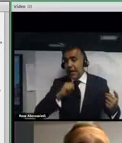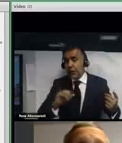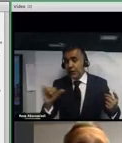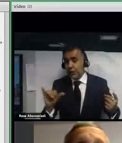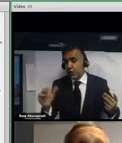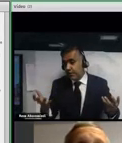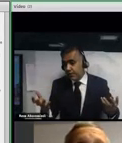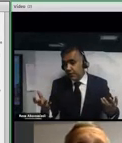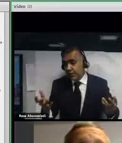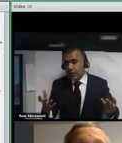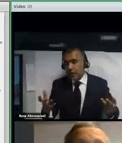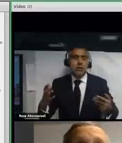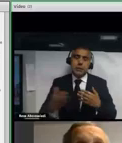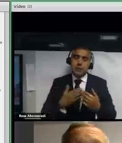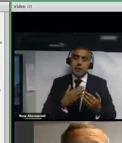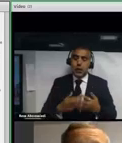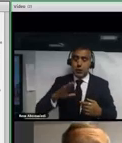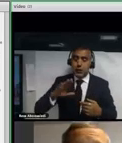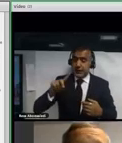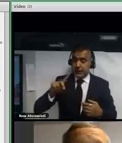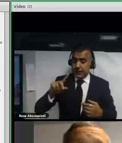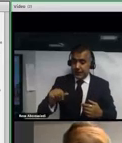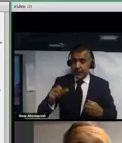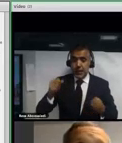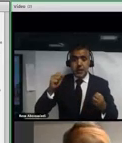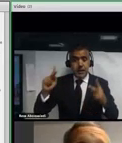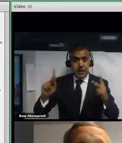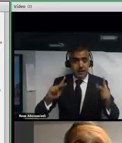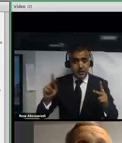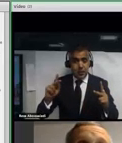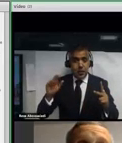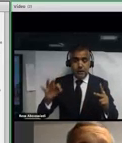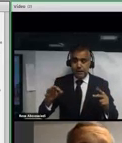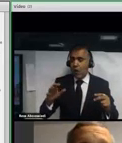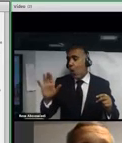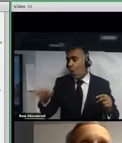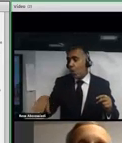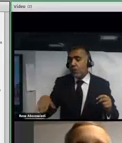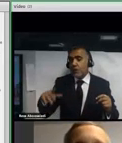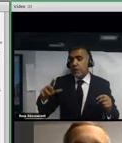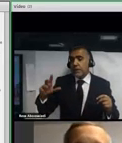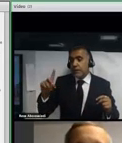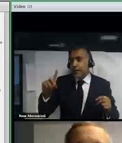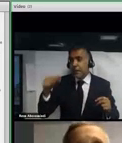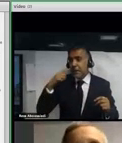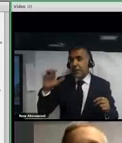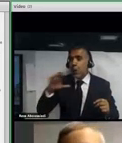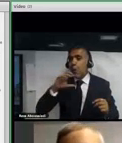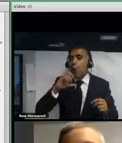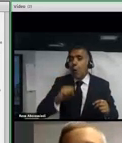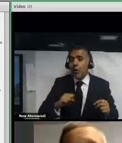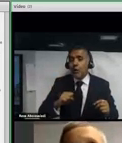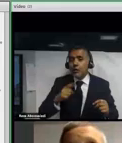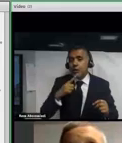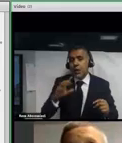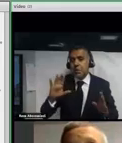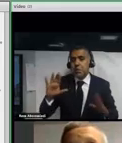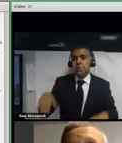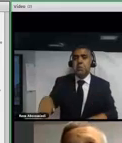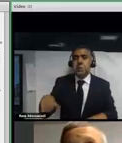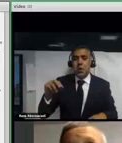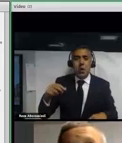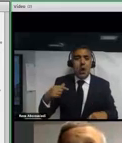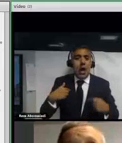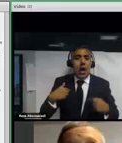how significant a disability is, many people, if the cause is because they're old, will say no.